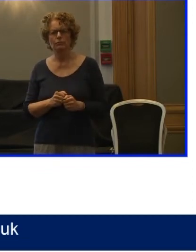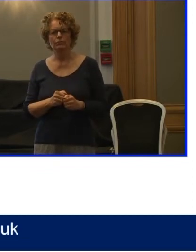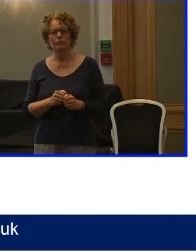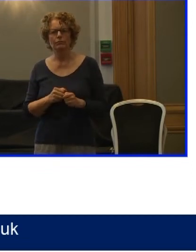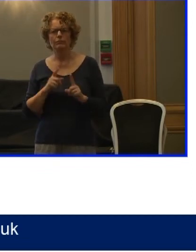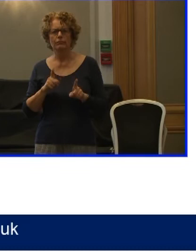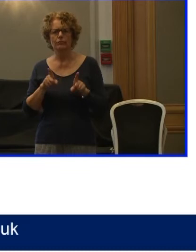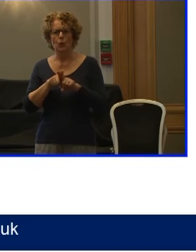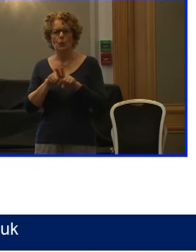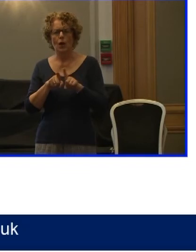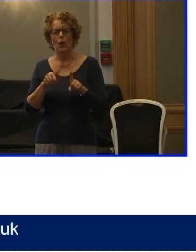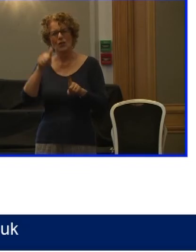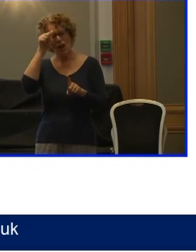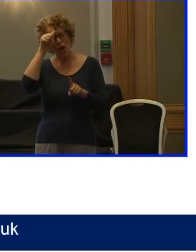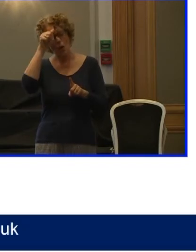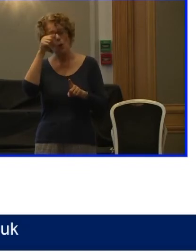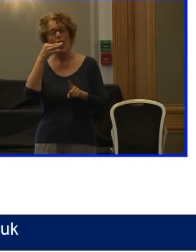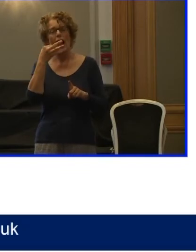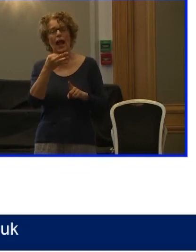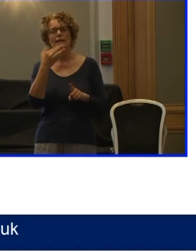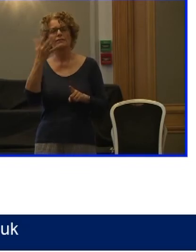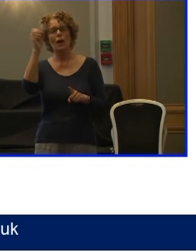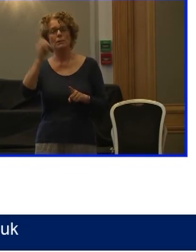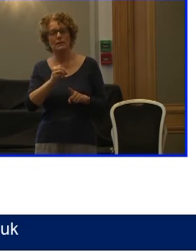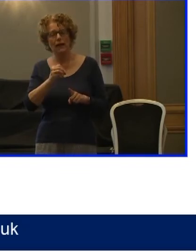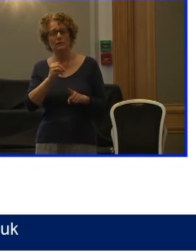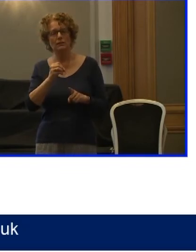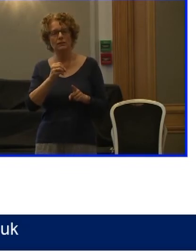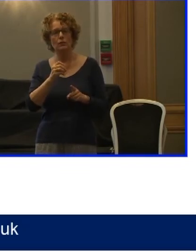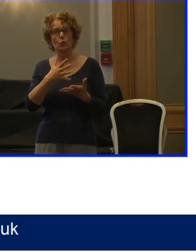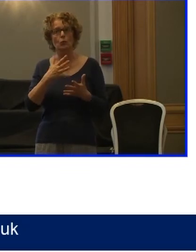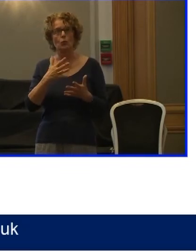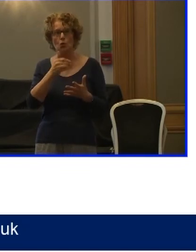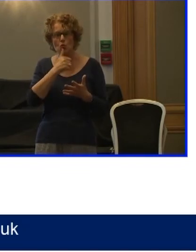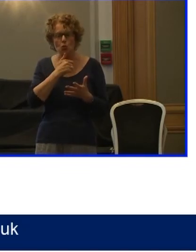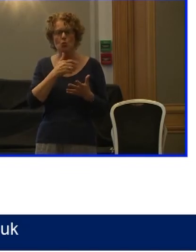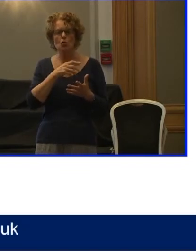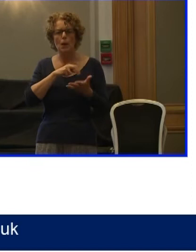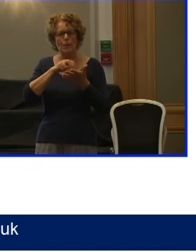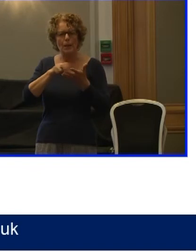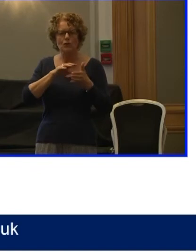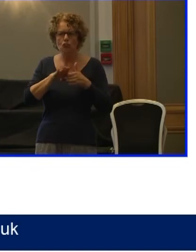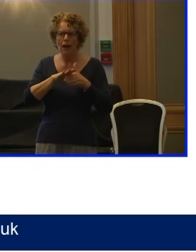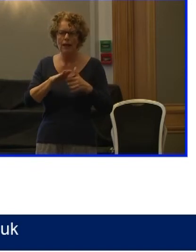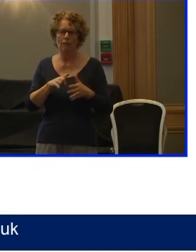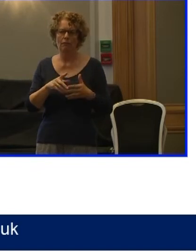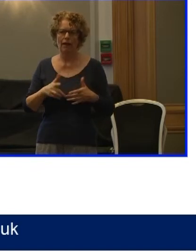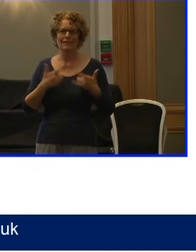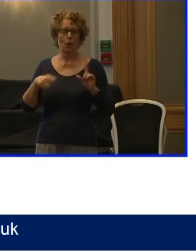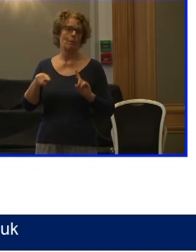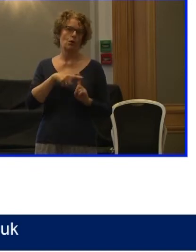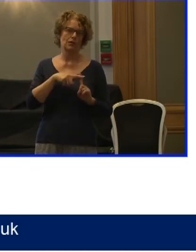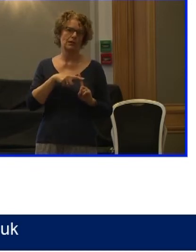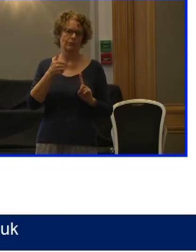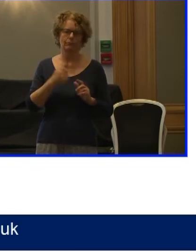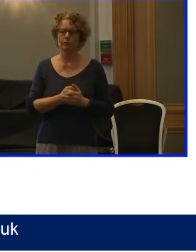but we also know that 85% of people who access mobility training found it to have a huge positive experience. So when you're